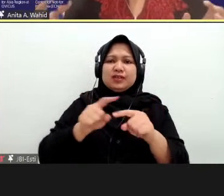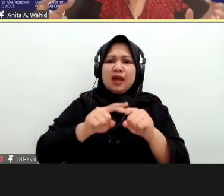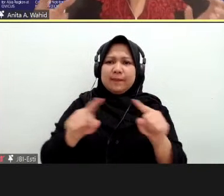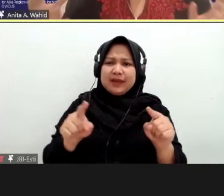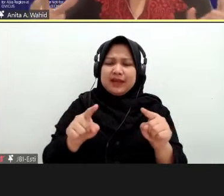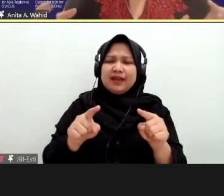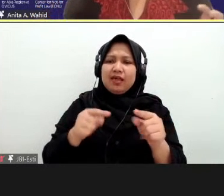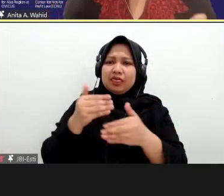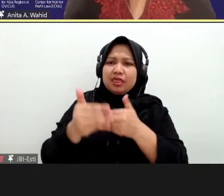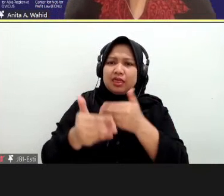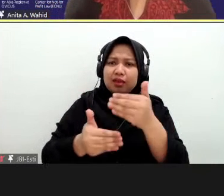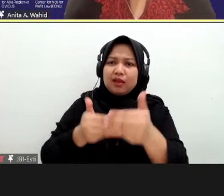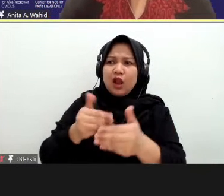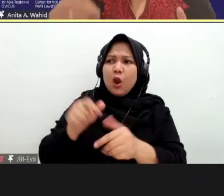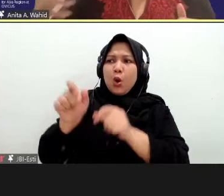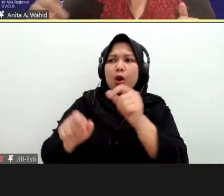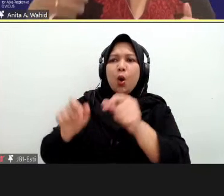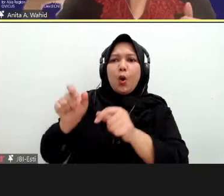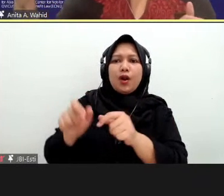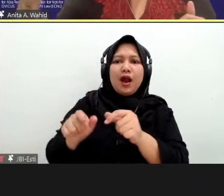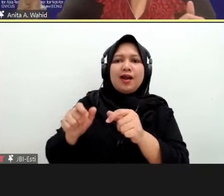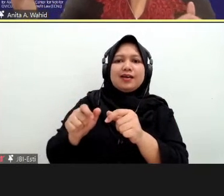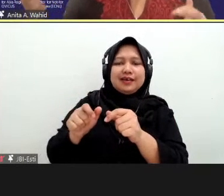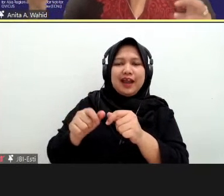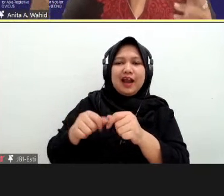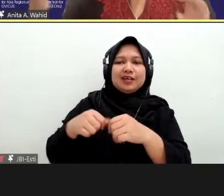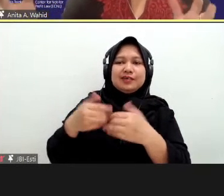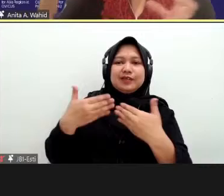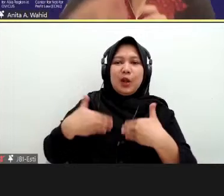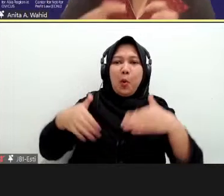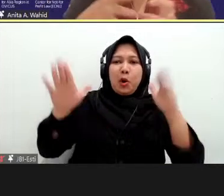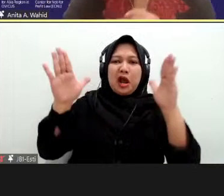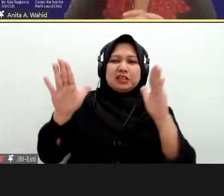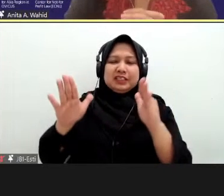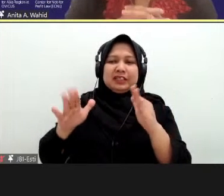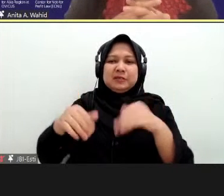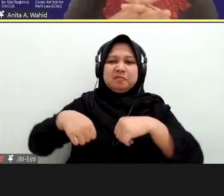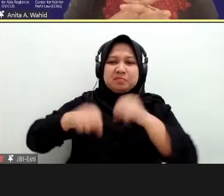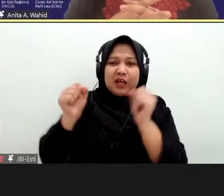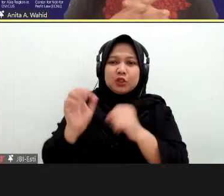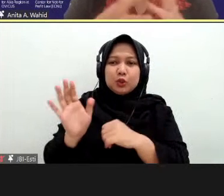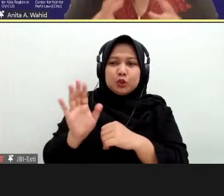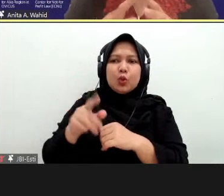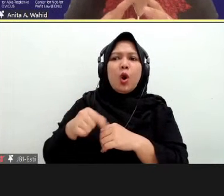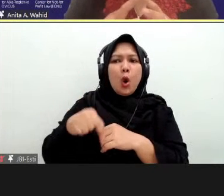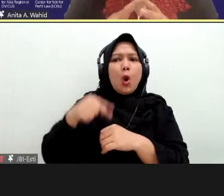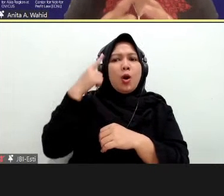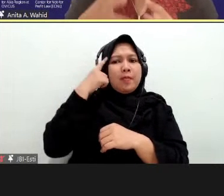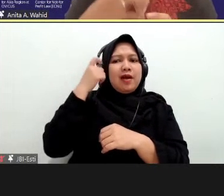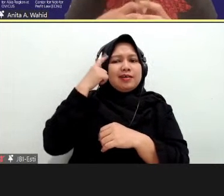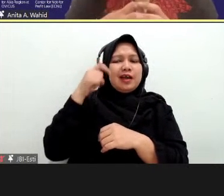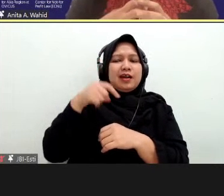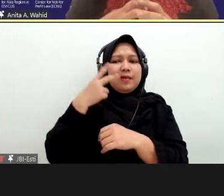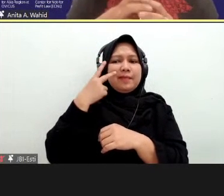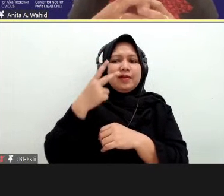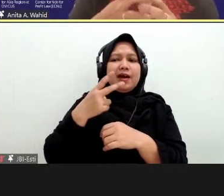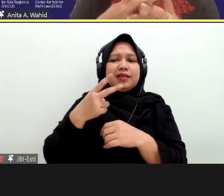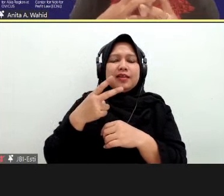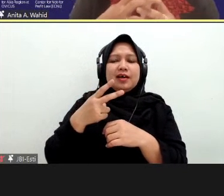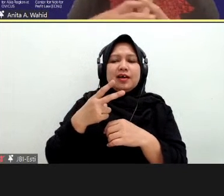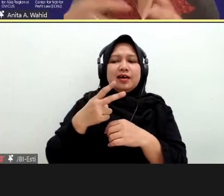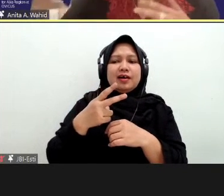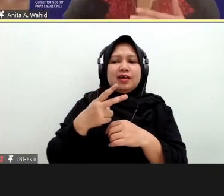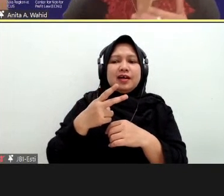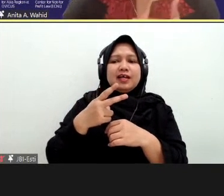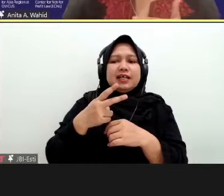the advancement of the country, but there's anti-democratic actors learned about it. They repress